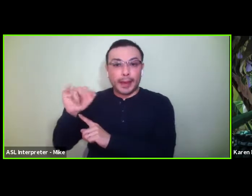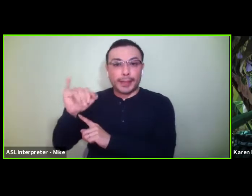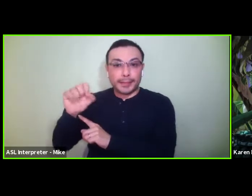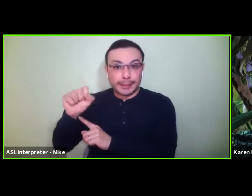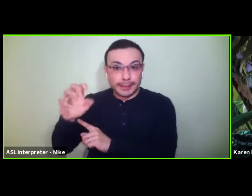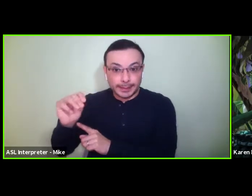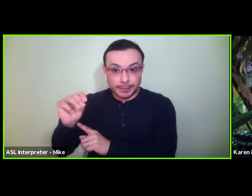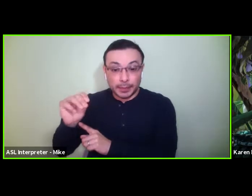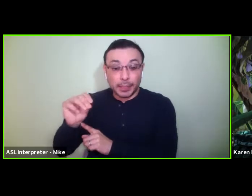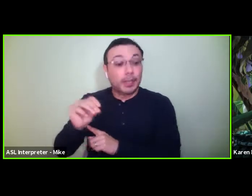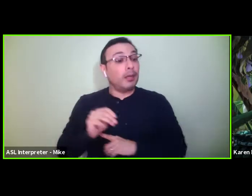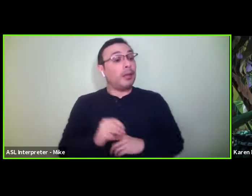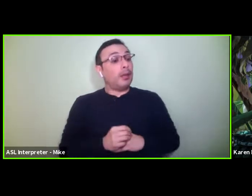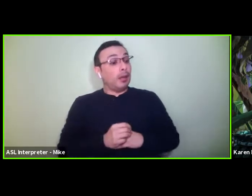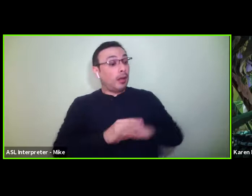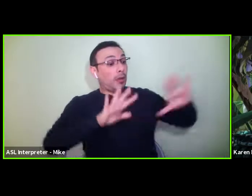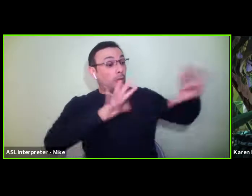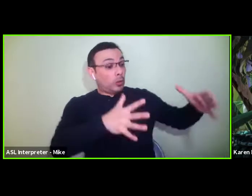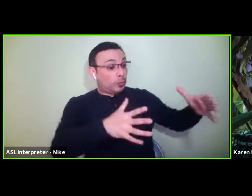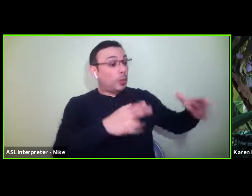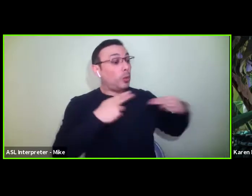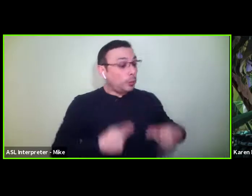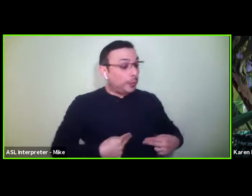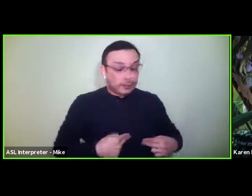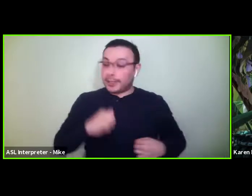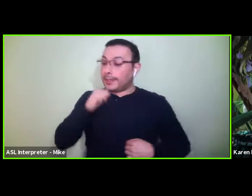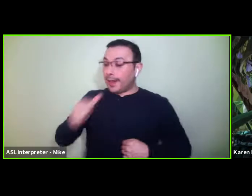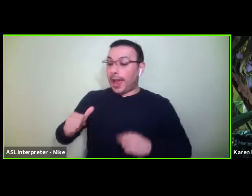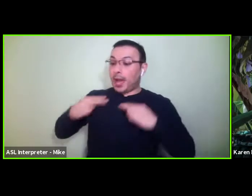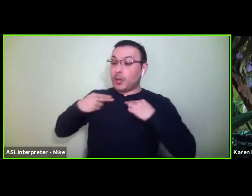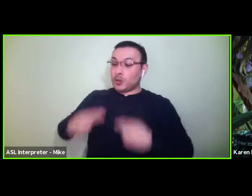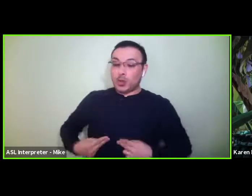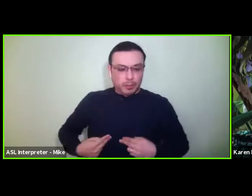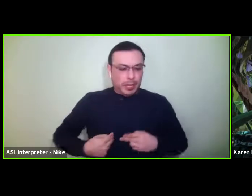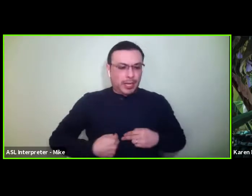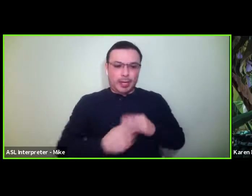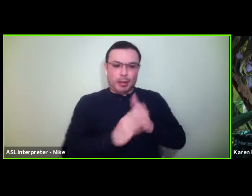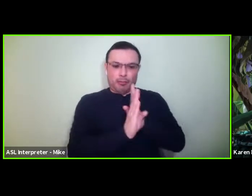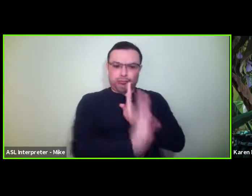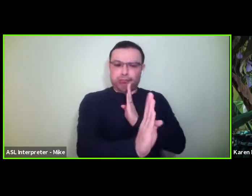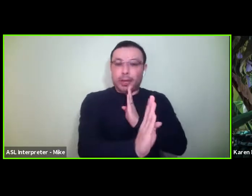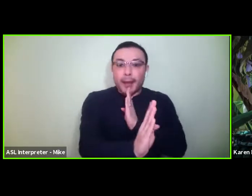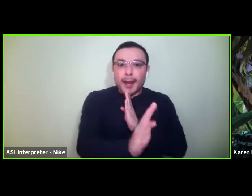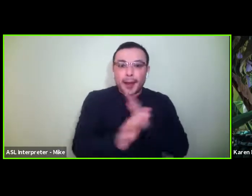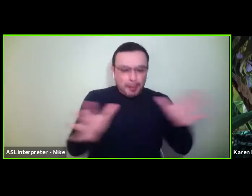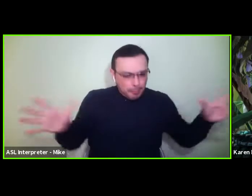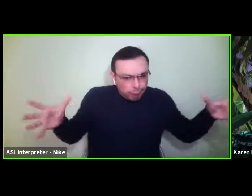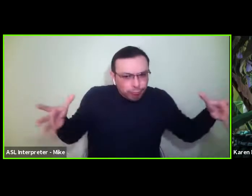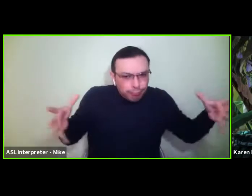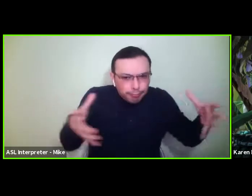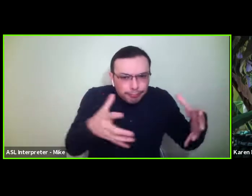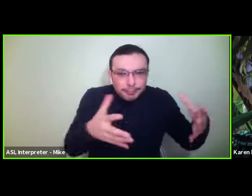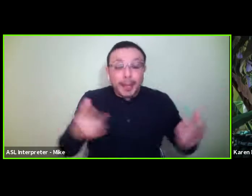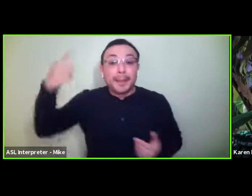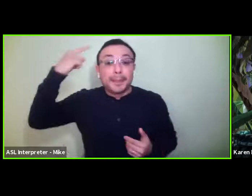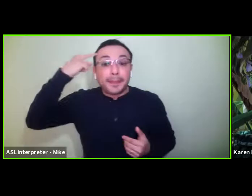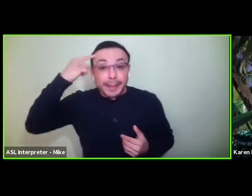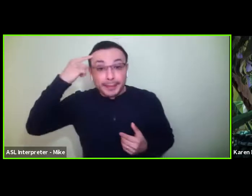and non-human, whether it be to talk about cyborg bodies or the symbiosis of our